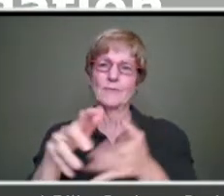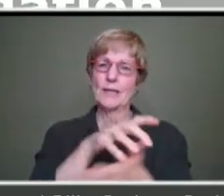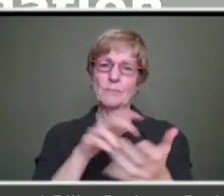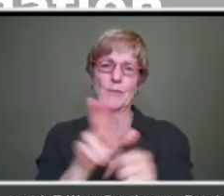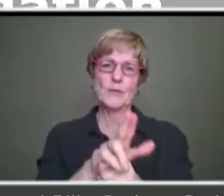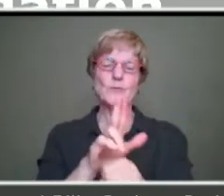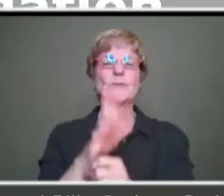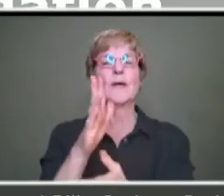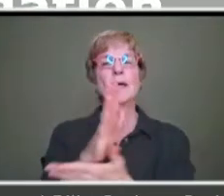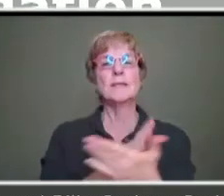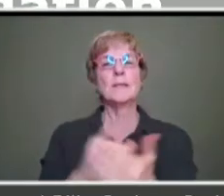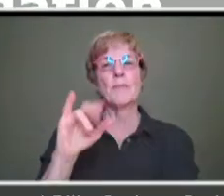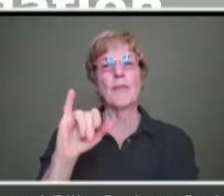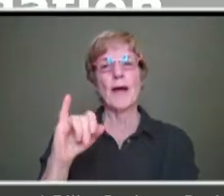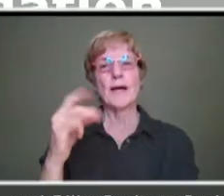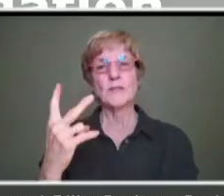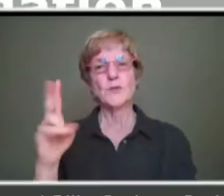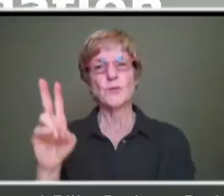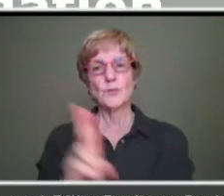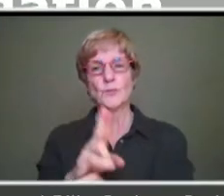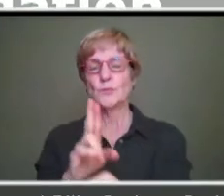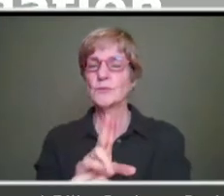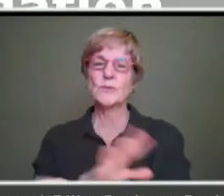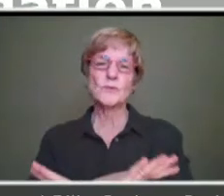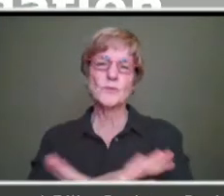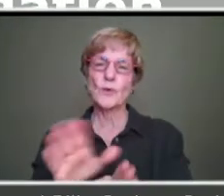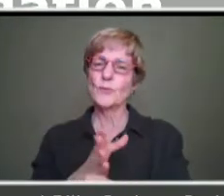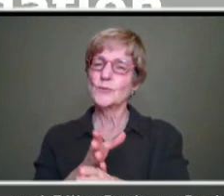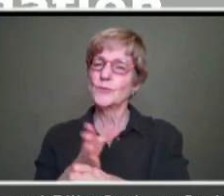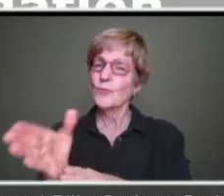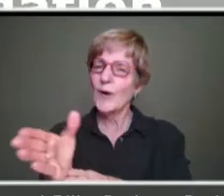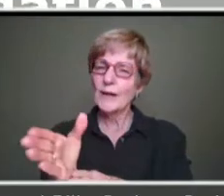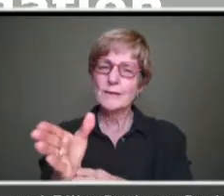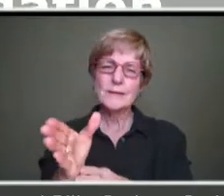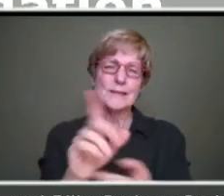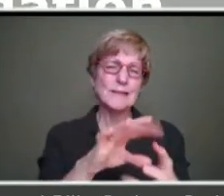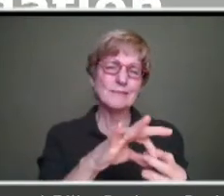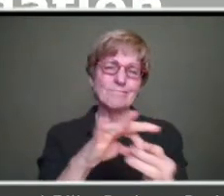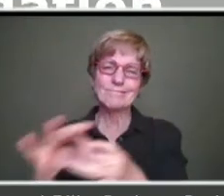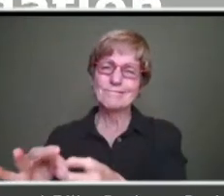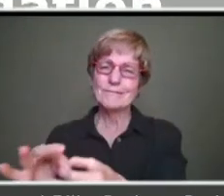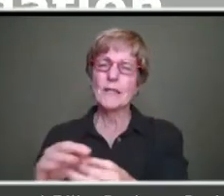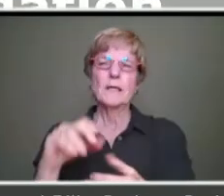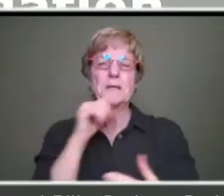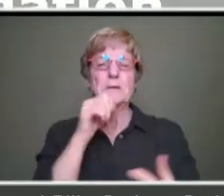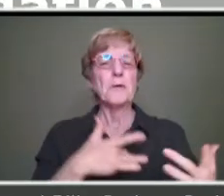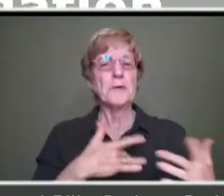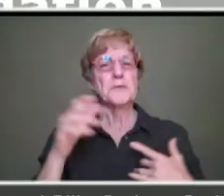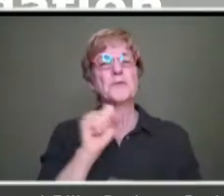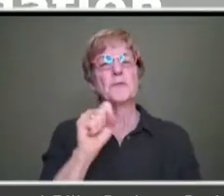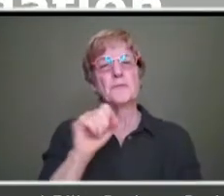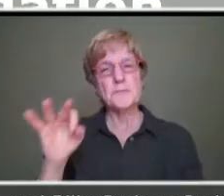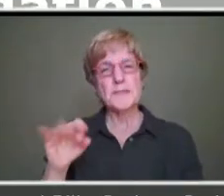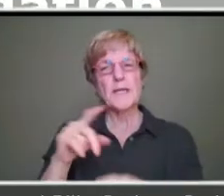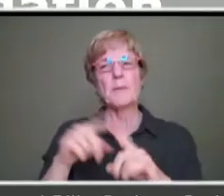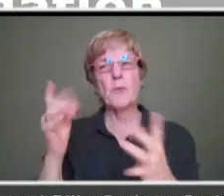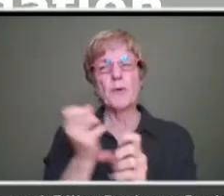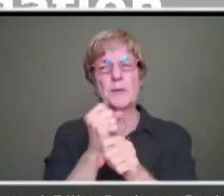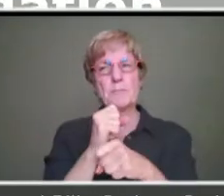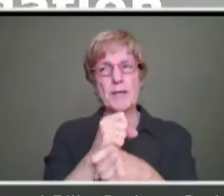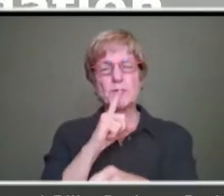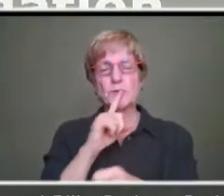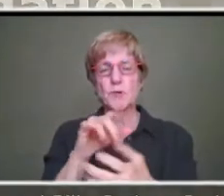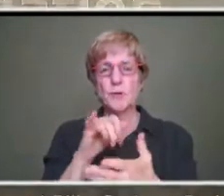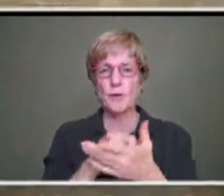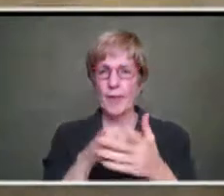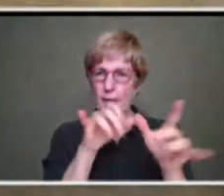some of those I2 uses don't directly translate no real concerns from staff just wanted to point out that inconsistency so with